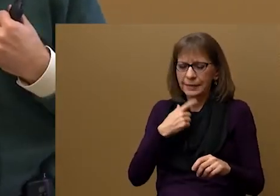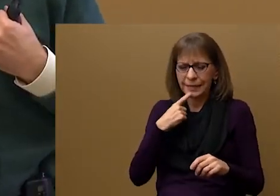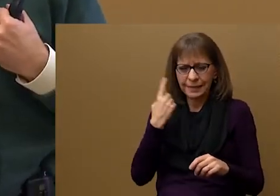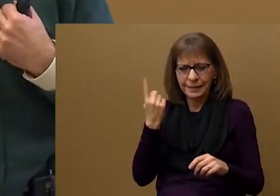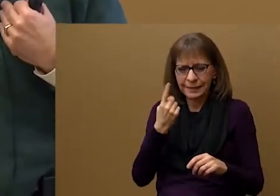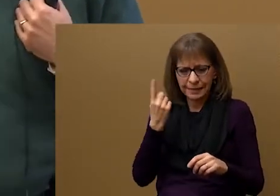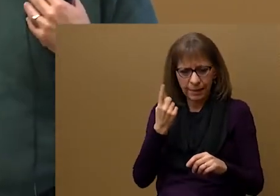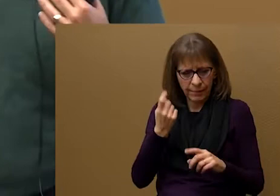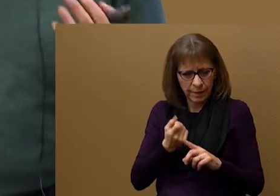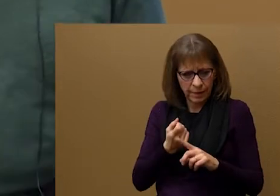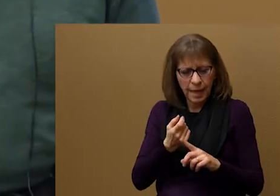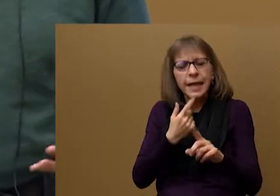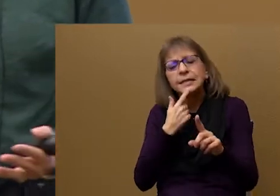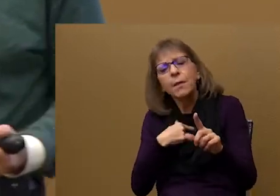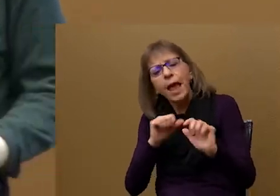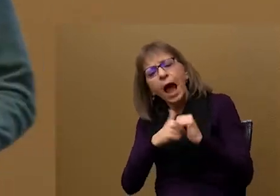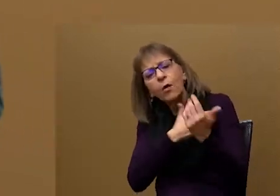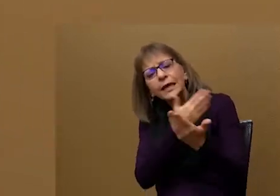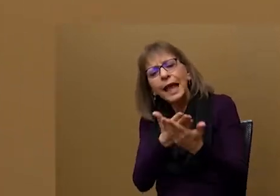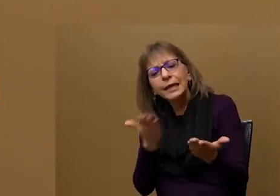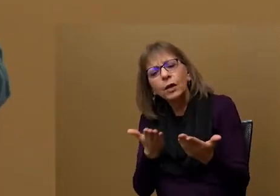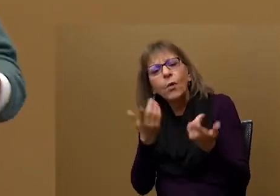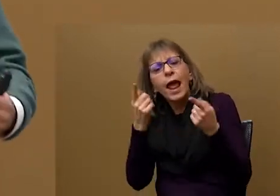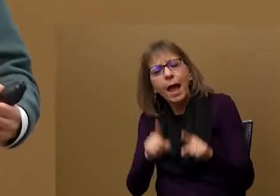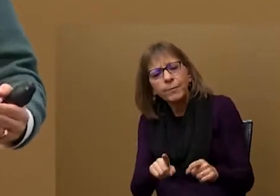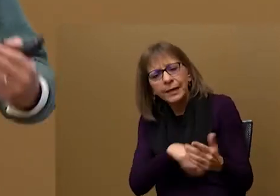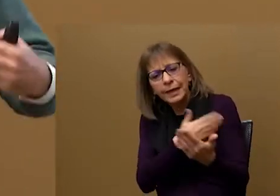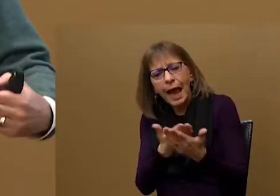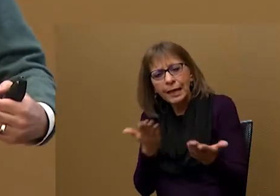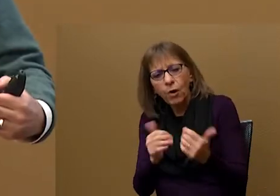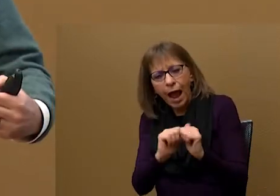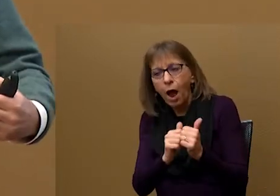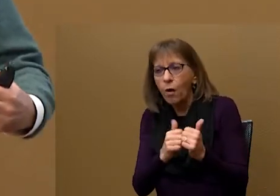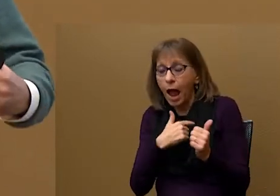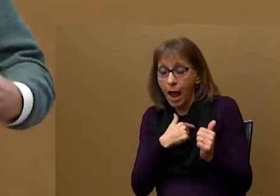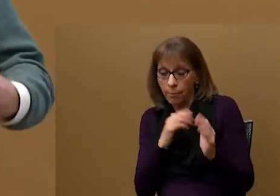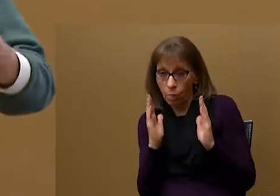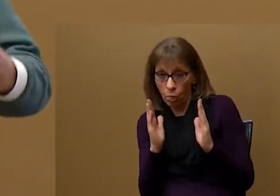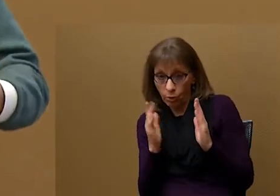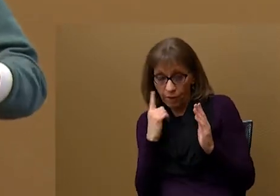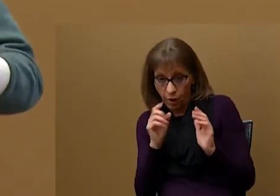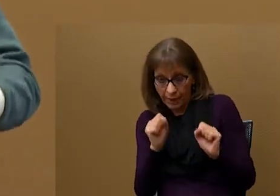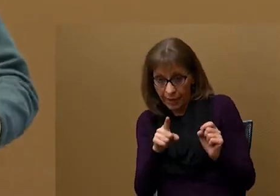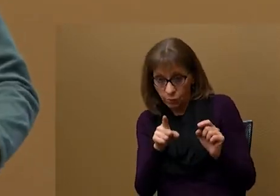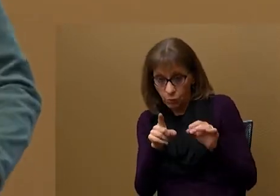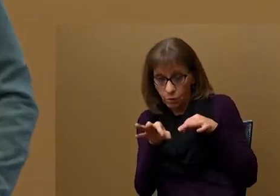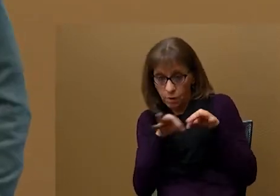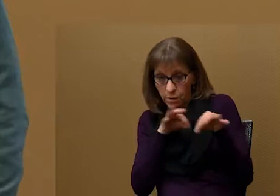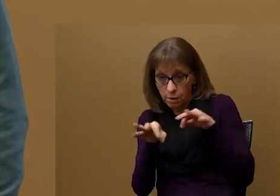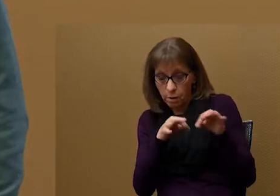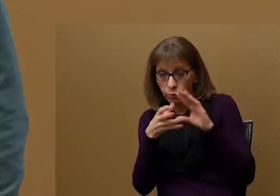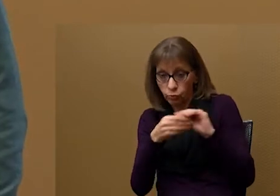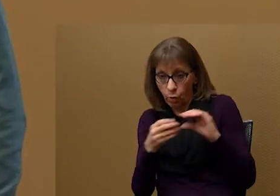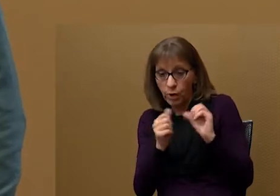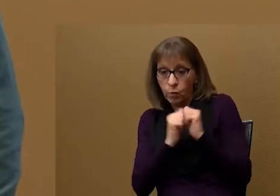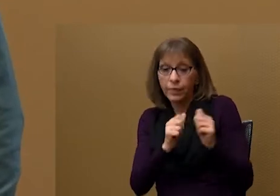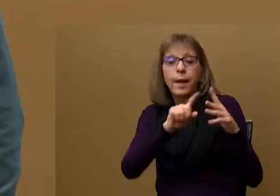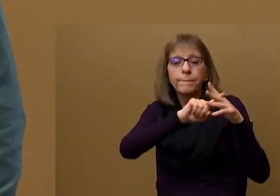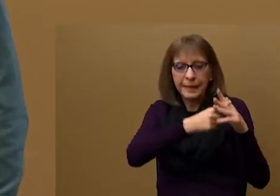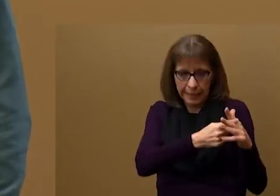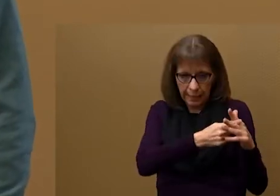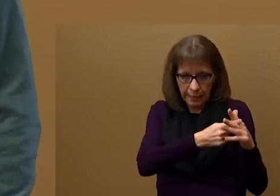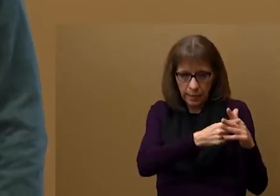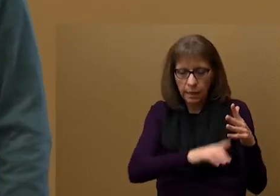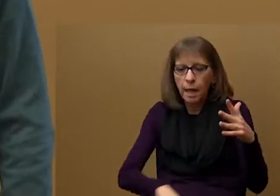an assessment, I say, tell me a story. Tell me, how did you get here? What happened to you? And what I'm listening for is, can they tell a